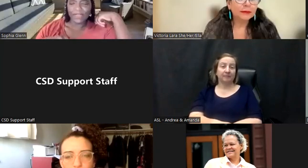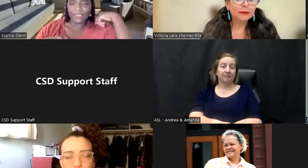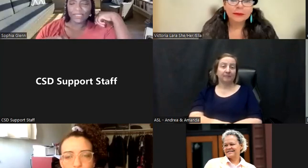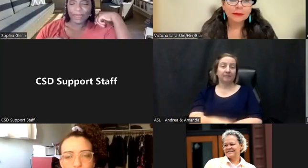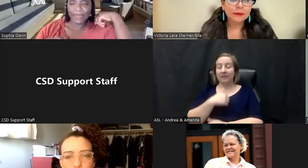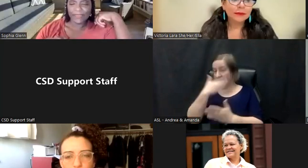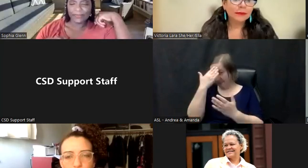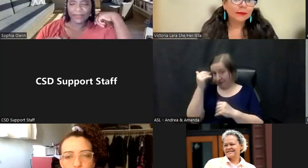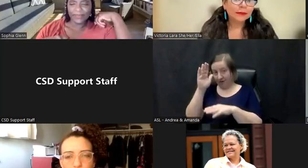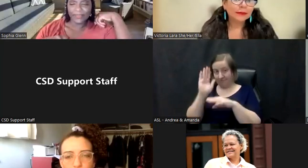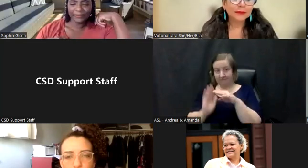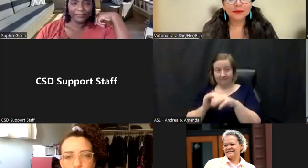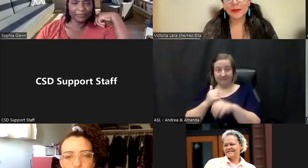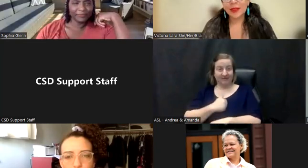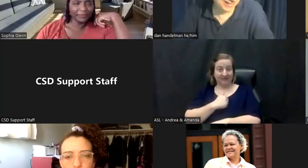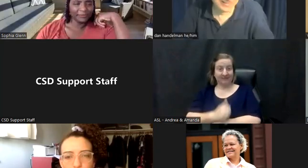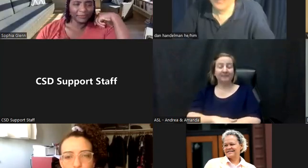I forgot to put my hand down, sorry.